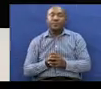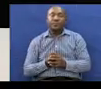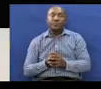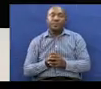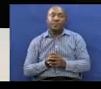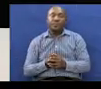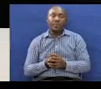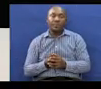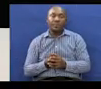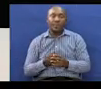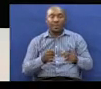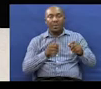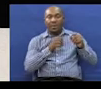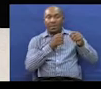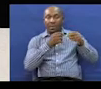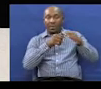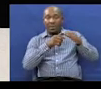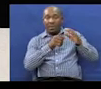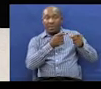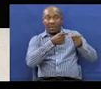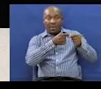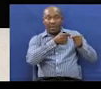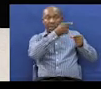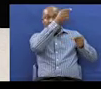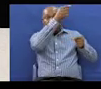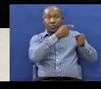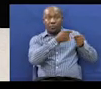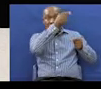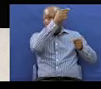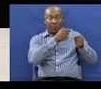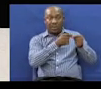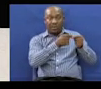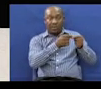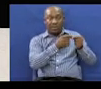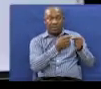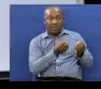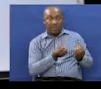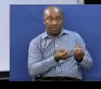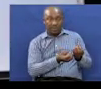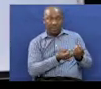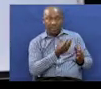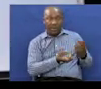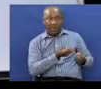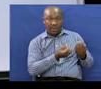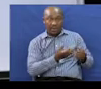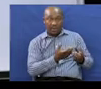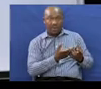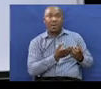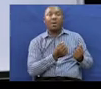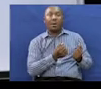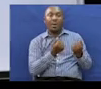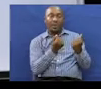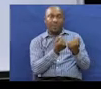after decomposing, oxygen gas will be given out. What is the reaction involved? What is the